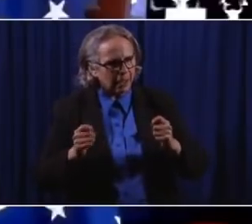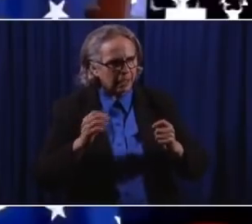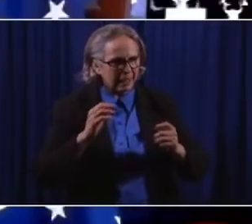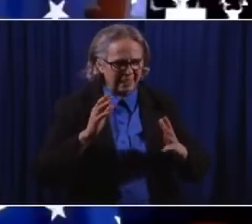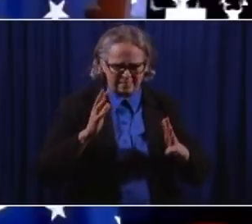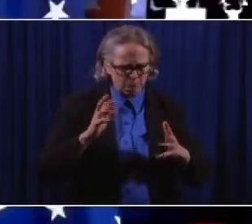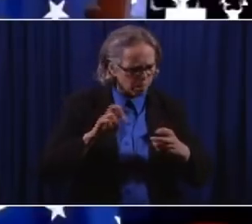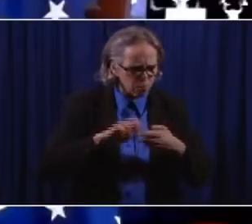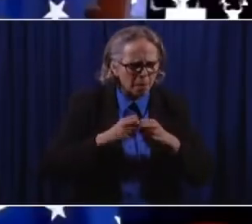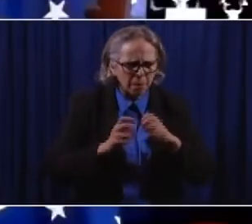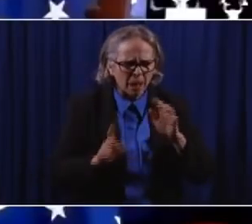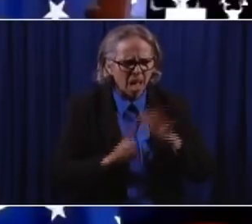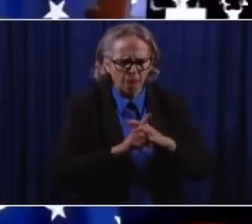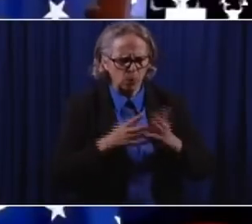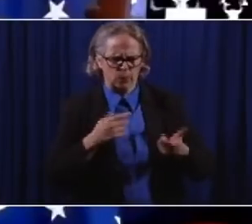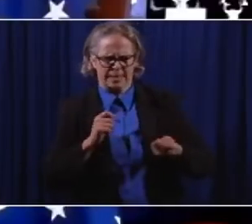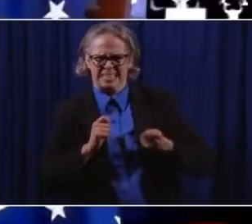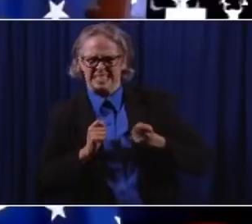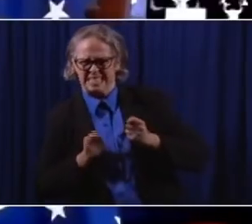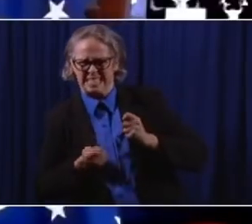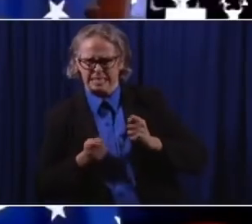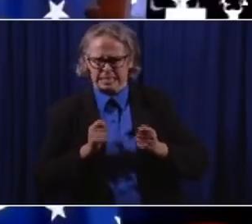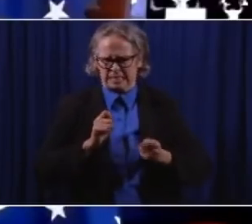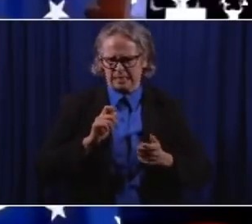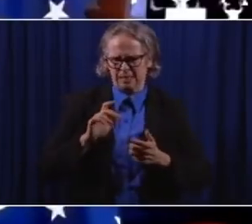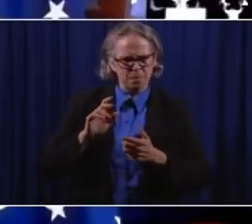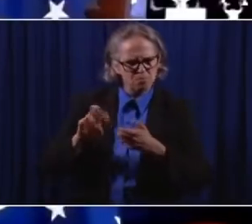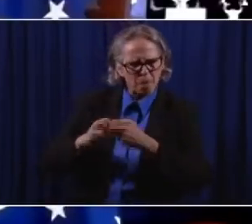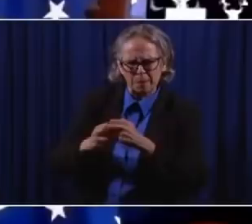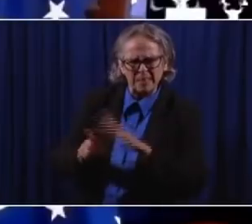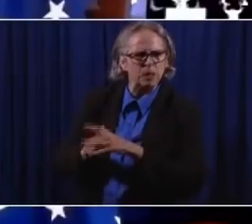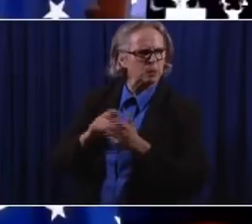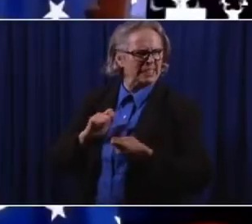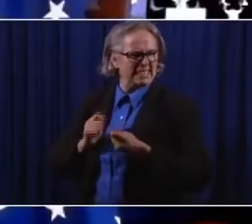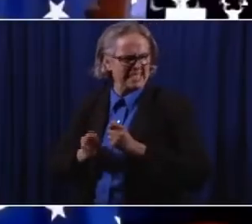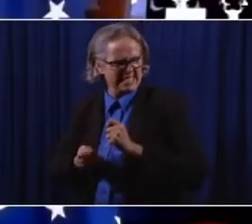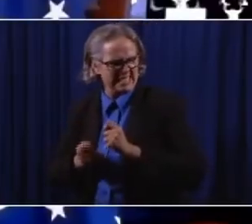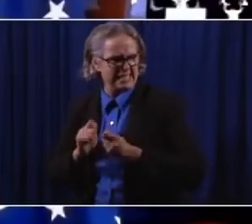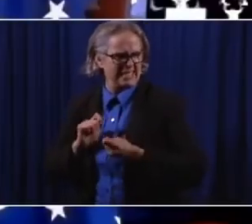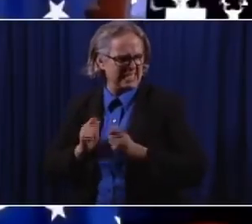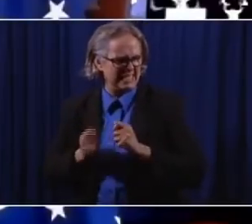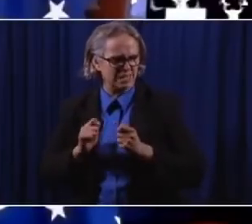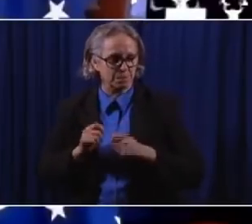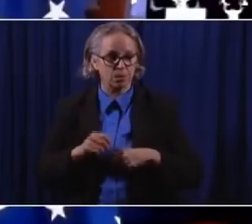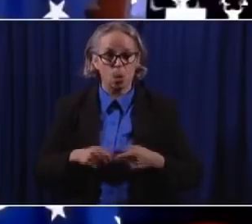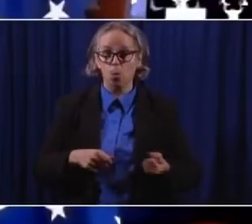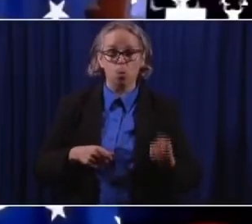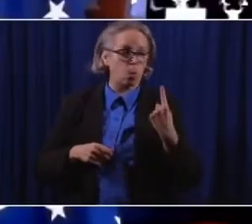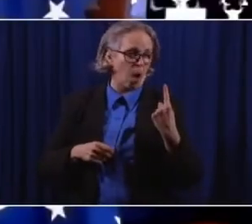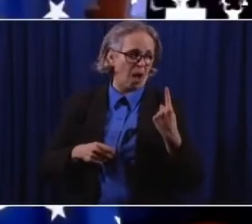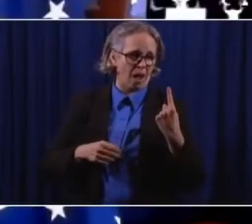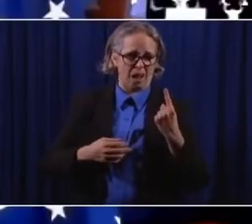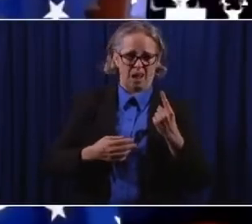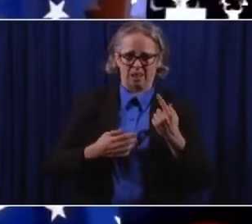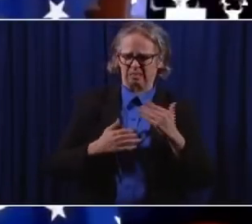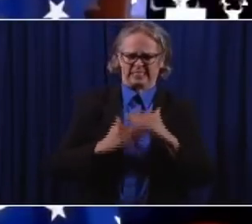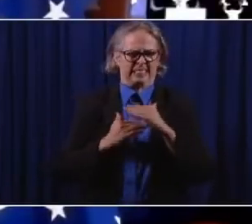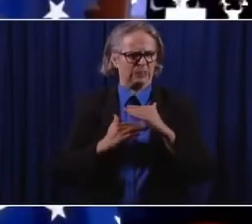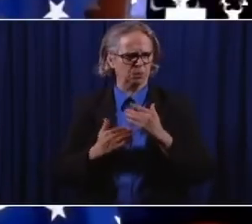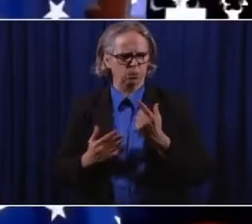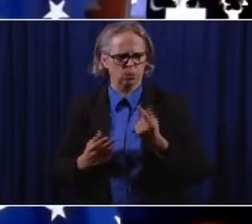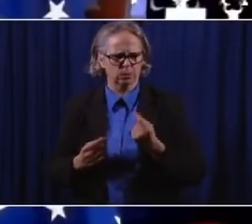expand opportunities. And one provision we had in place is that we were limiting competition to one team per calendar